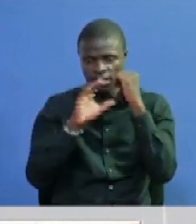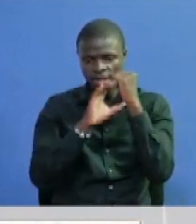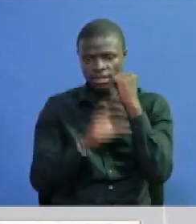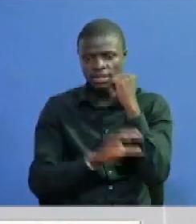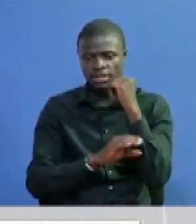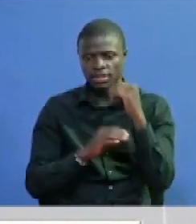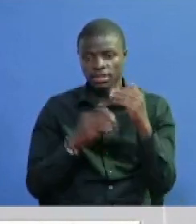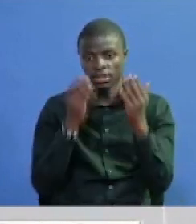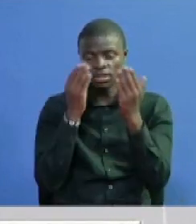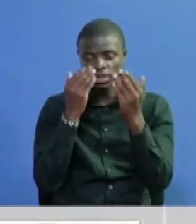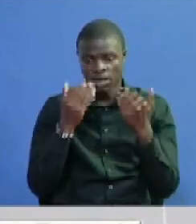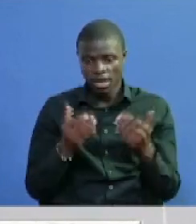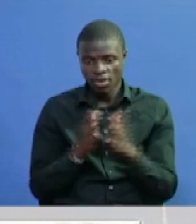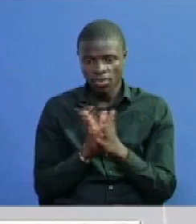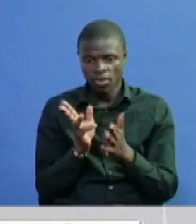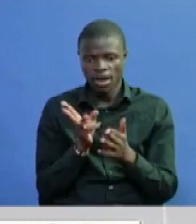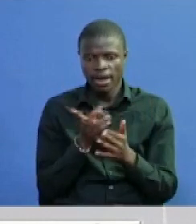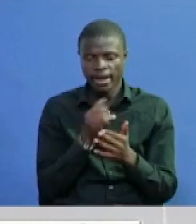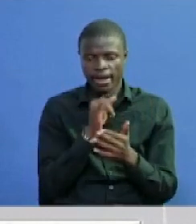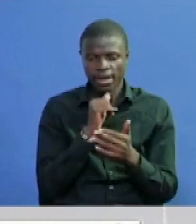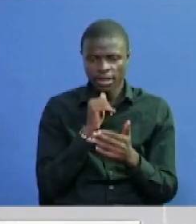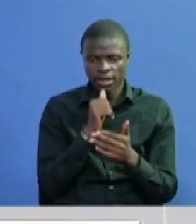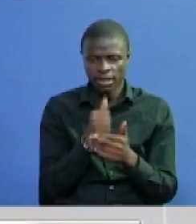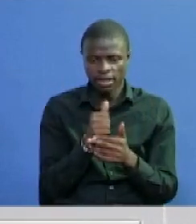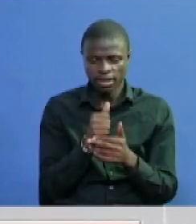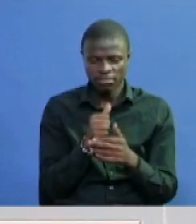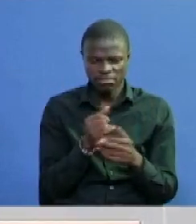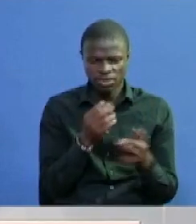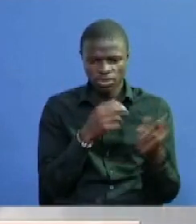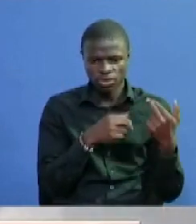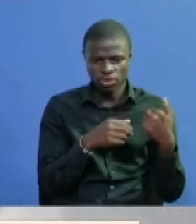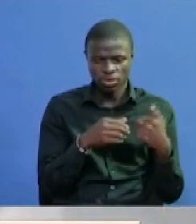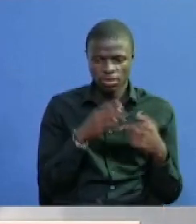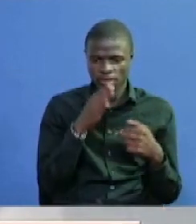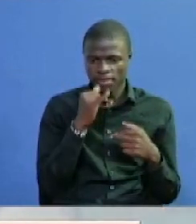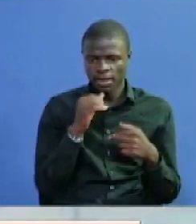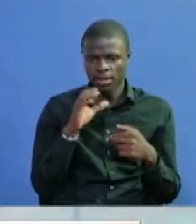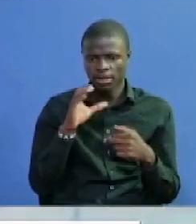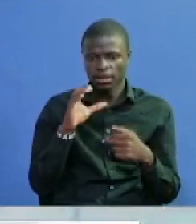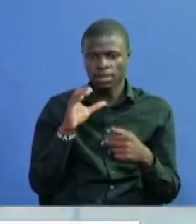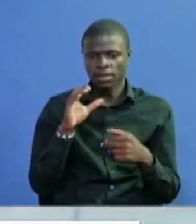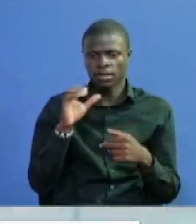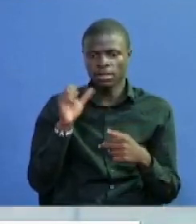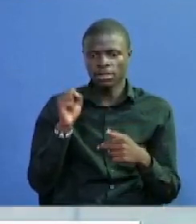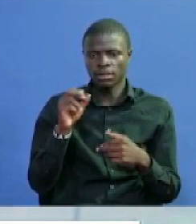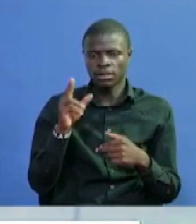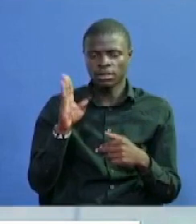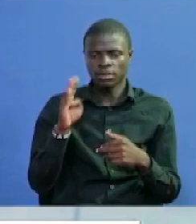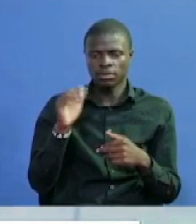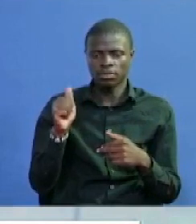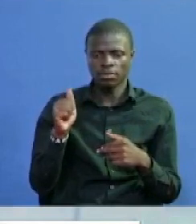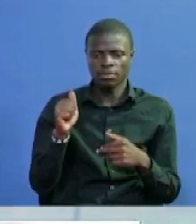3. Tonight, I am joined by Suba Churchill, the Executive Director at Kenya National Civil